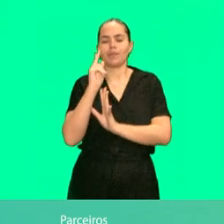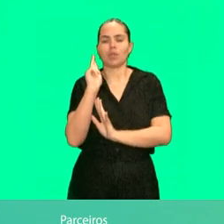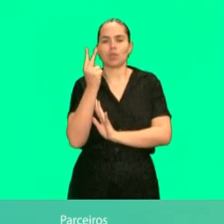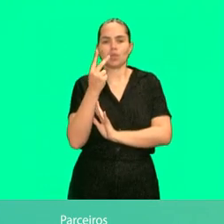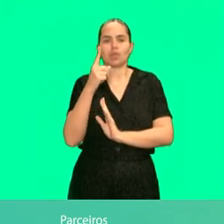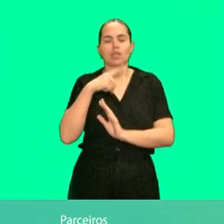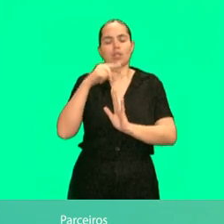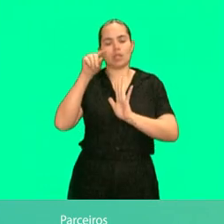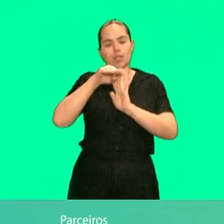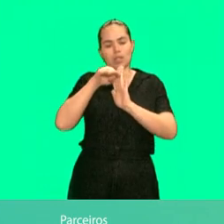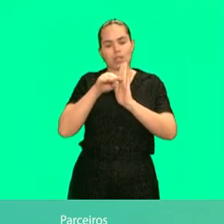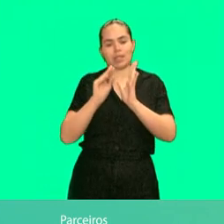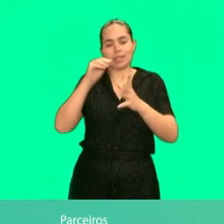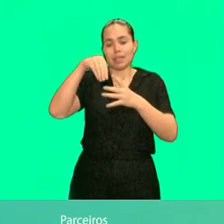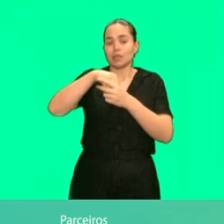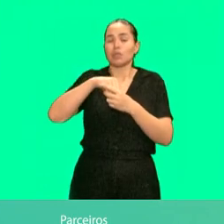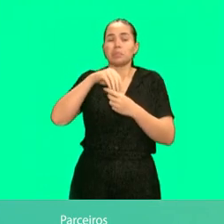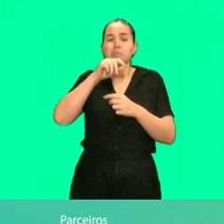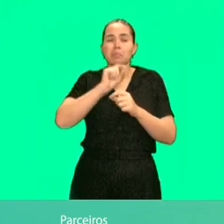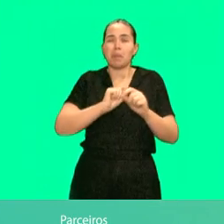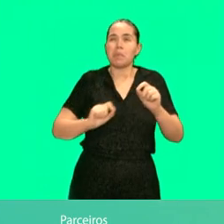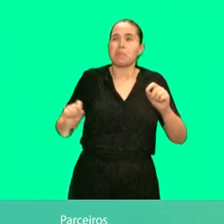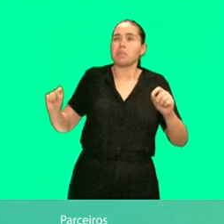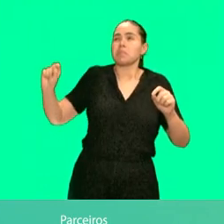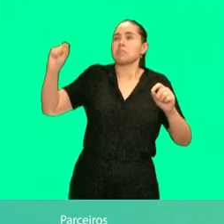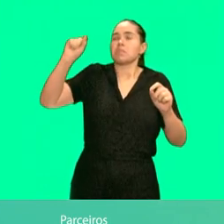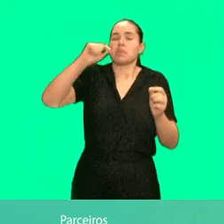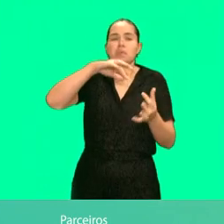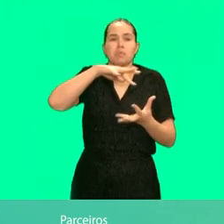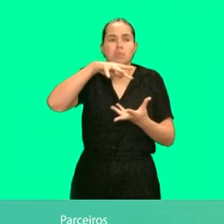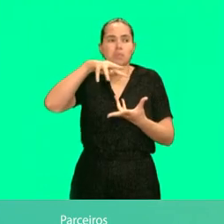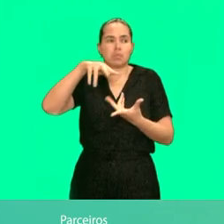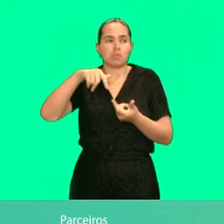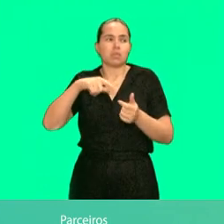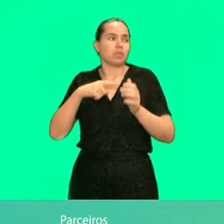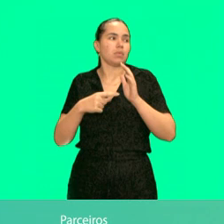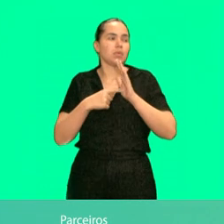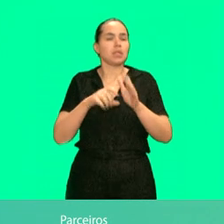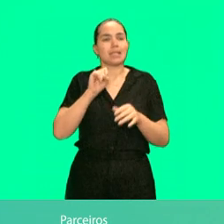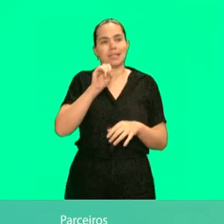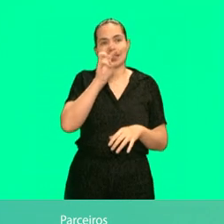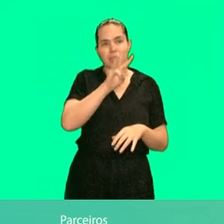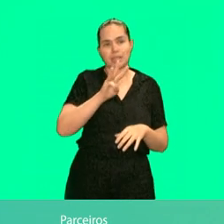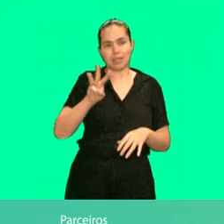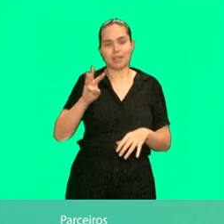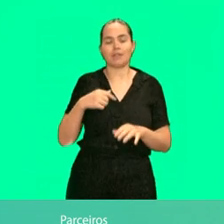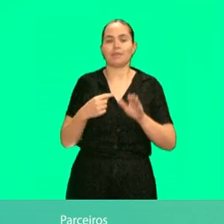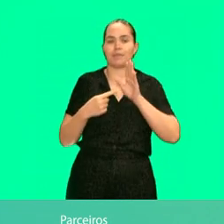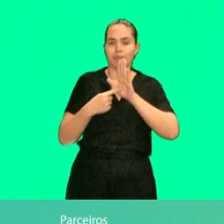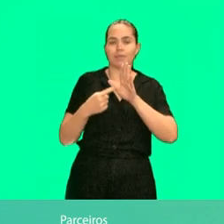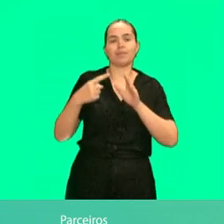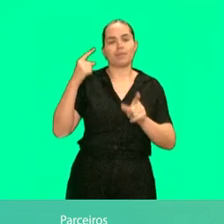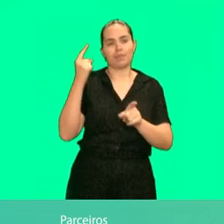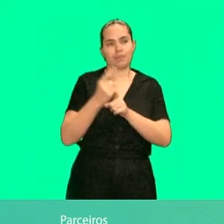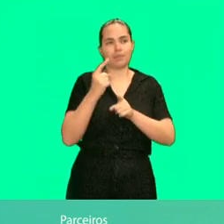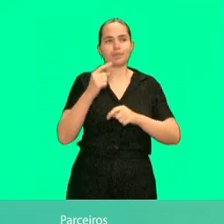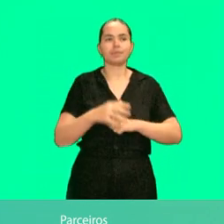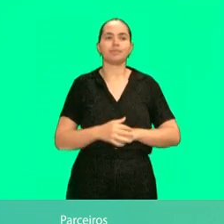RASF and other materials, I can produce hydrogen. If you type